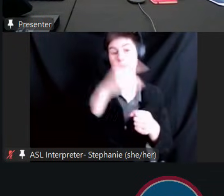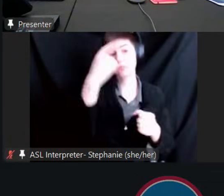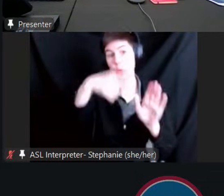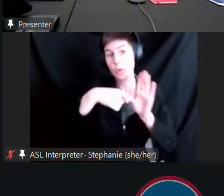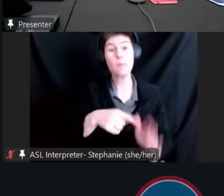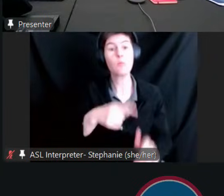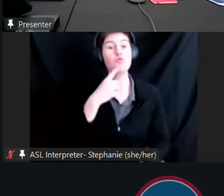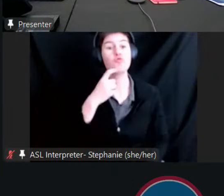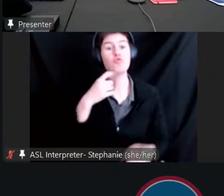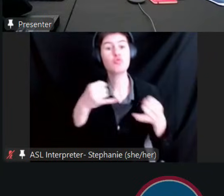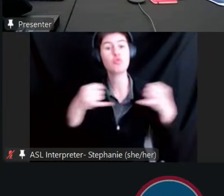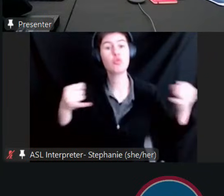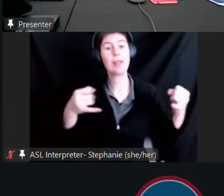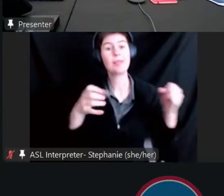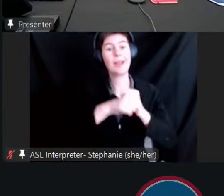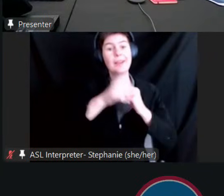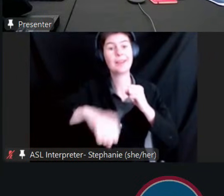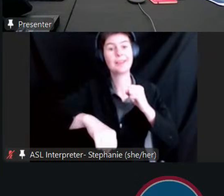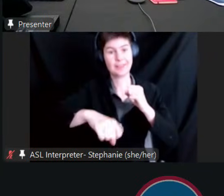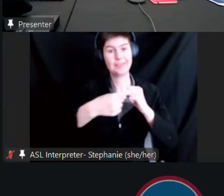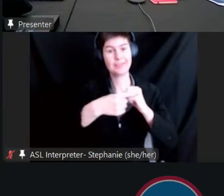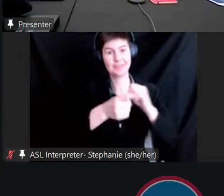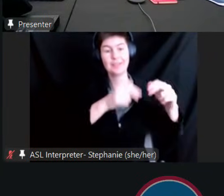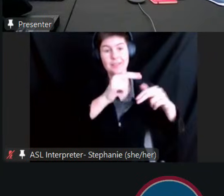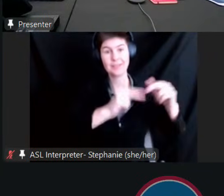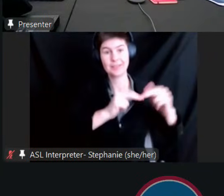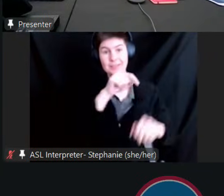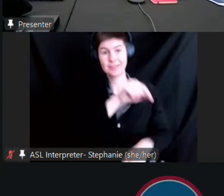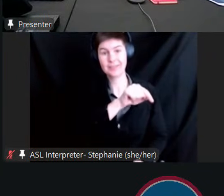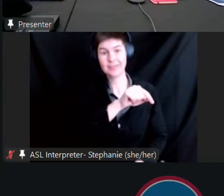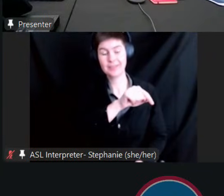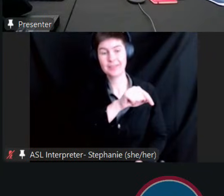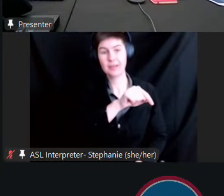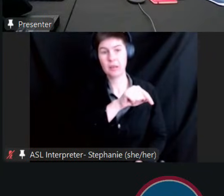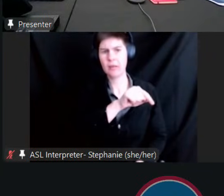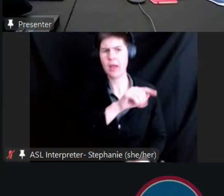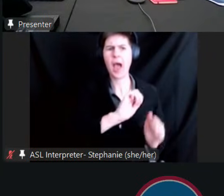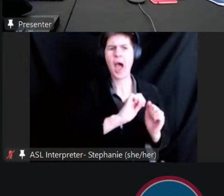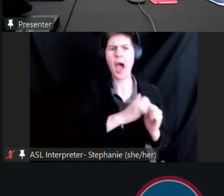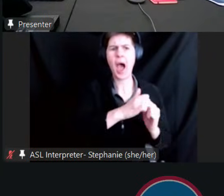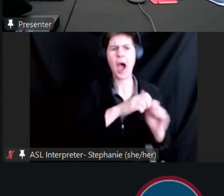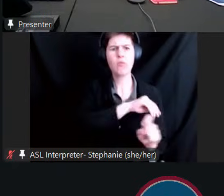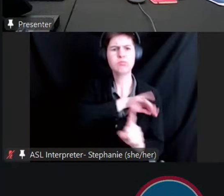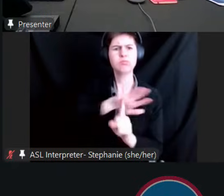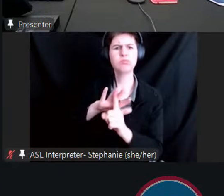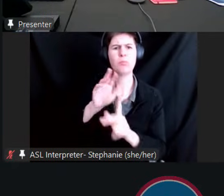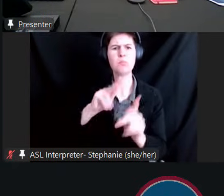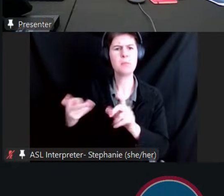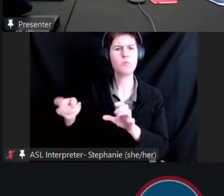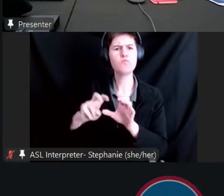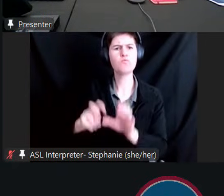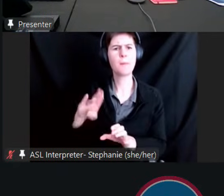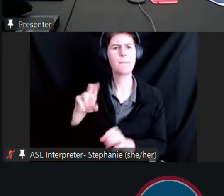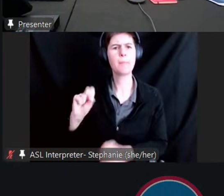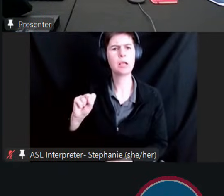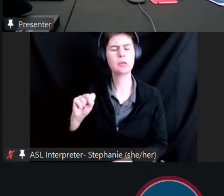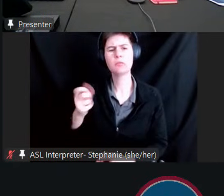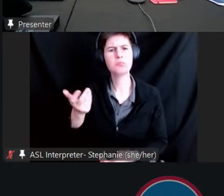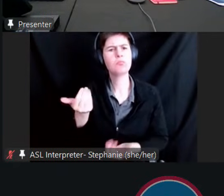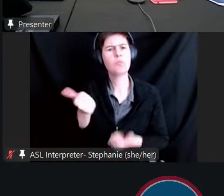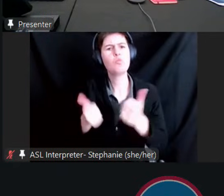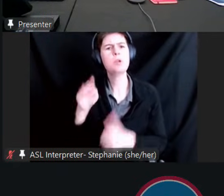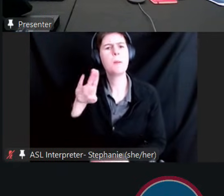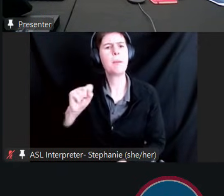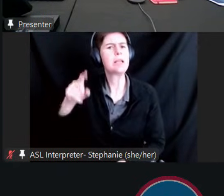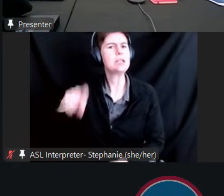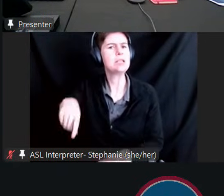Line extension is going. How, will that, change the ridership? What bus service will still be needed, as opposed